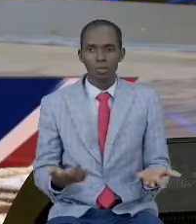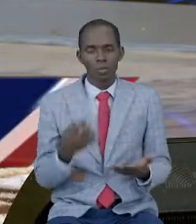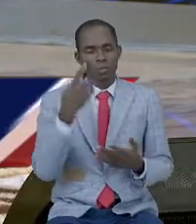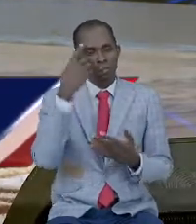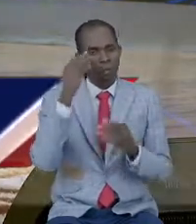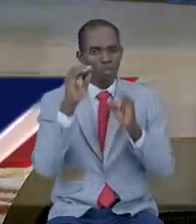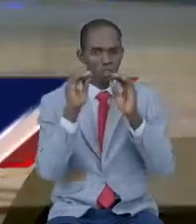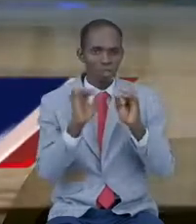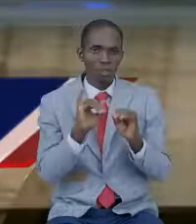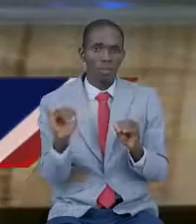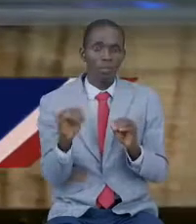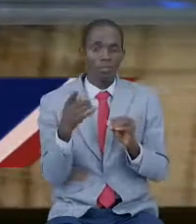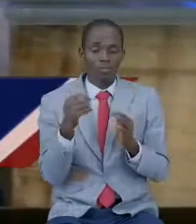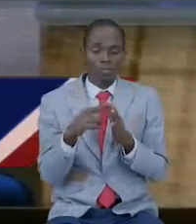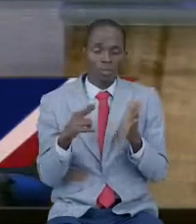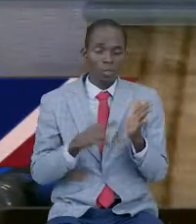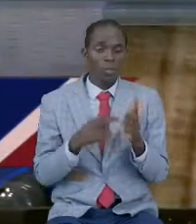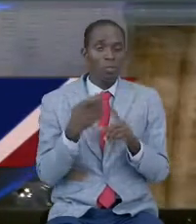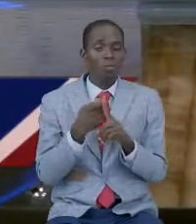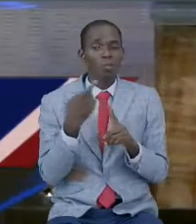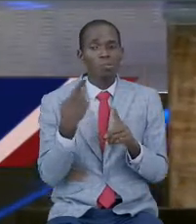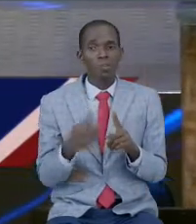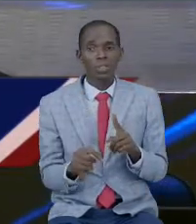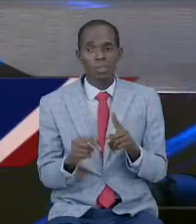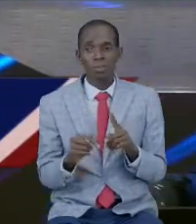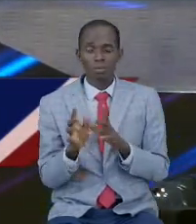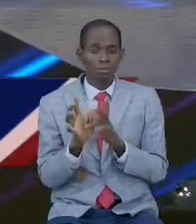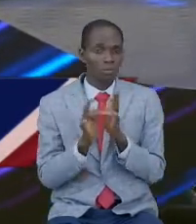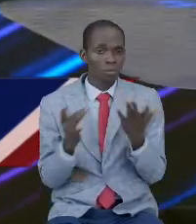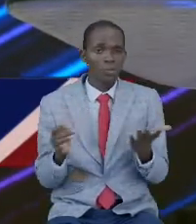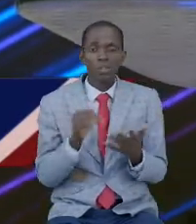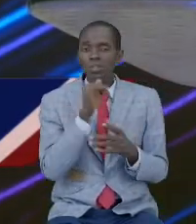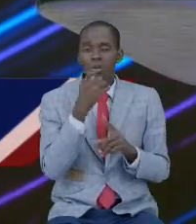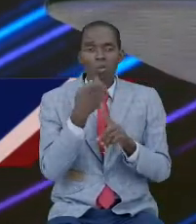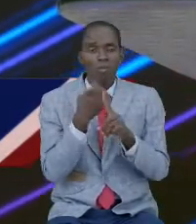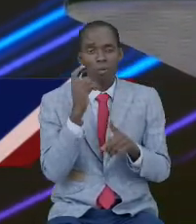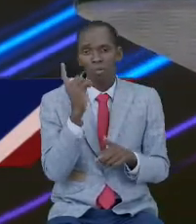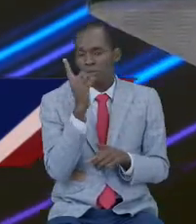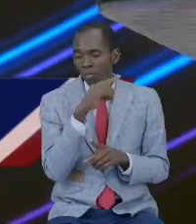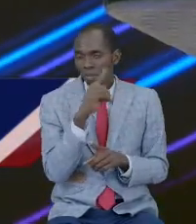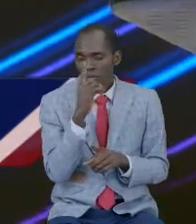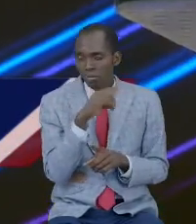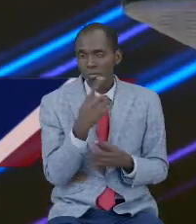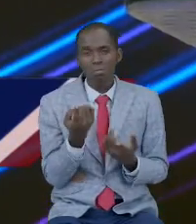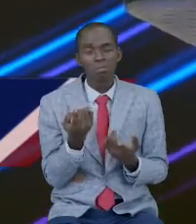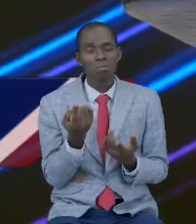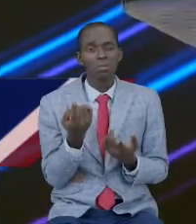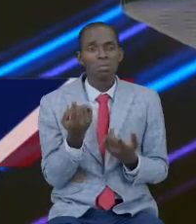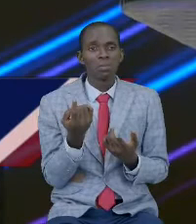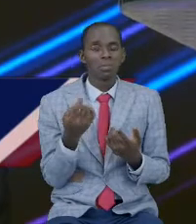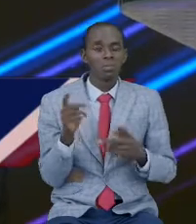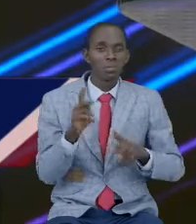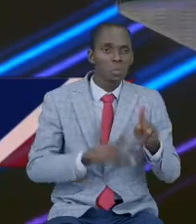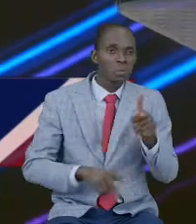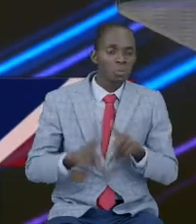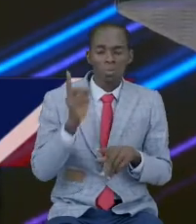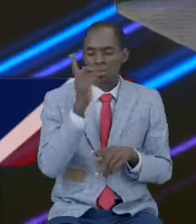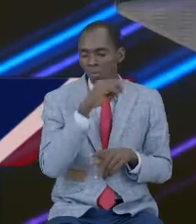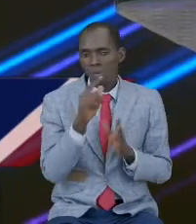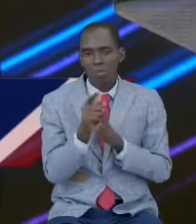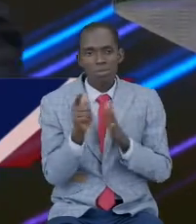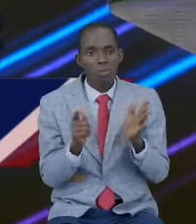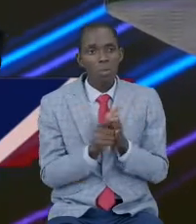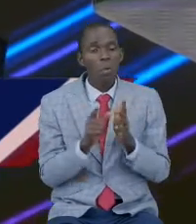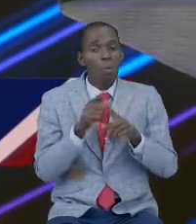scripture, not from folklore, not from opinions of men. It is the record